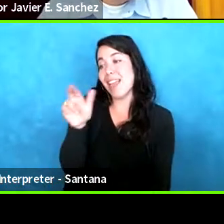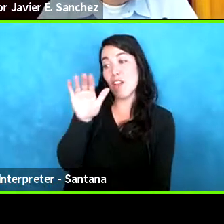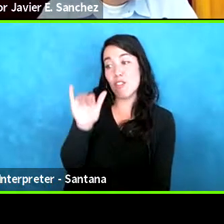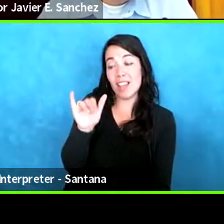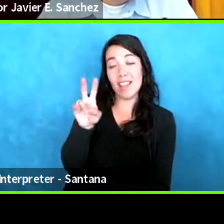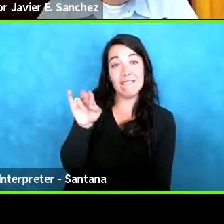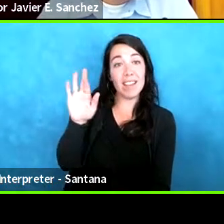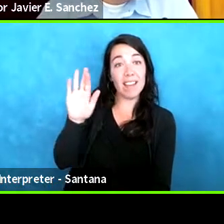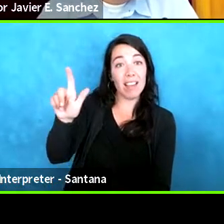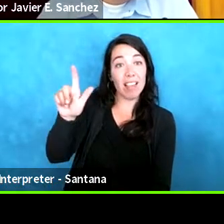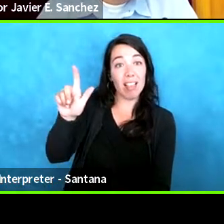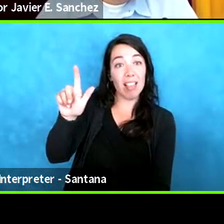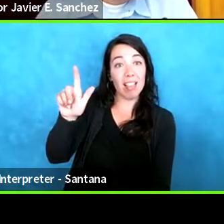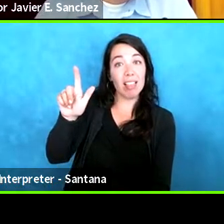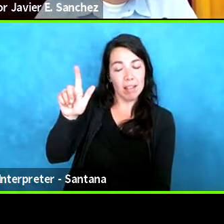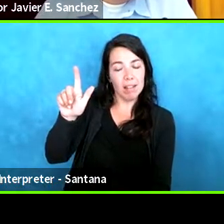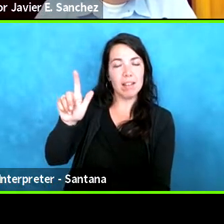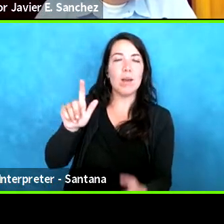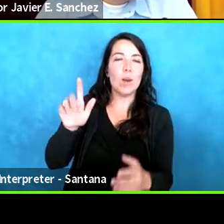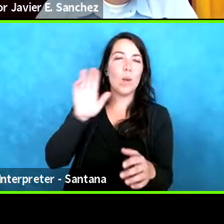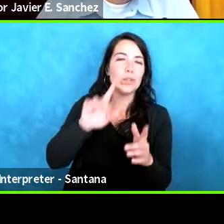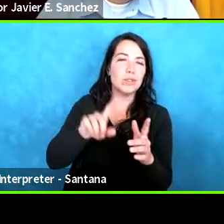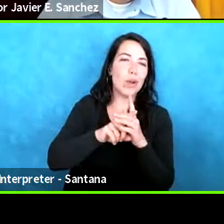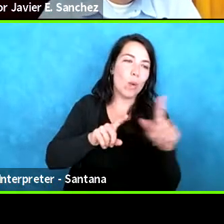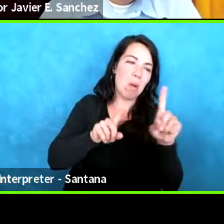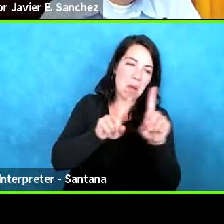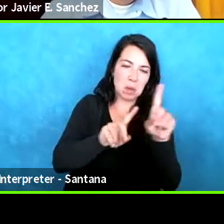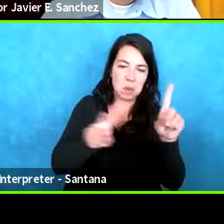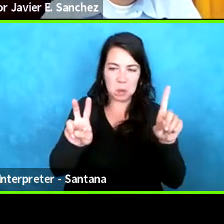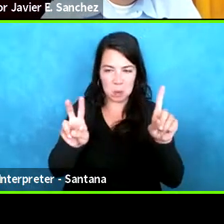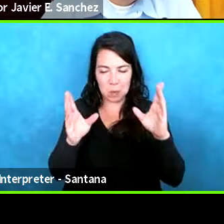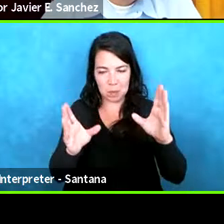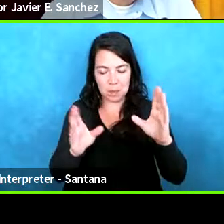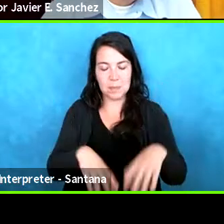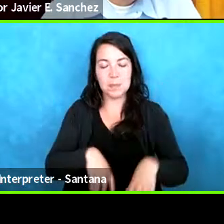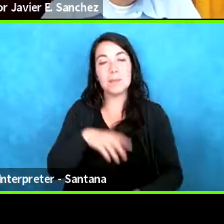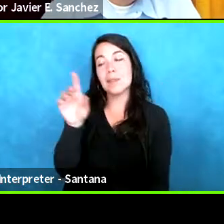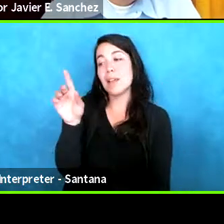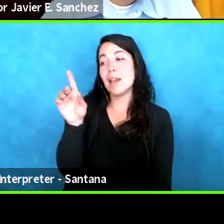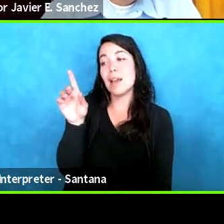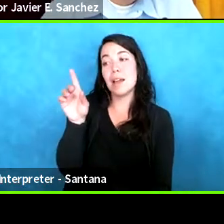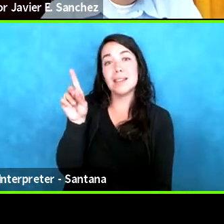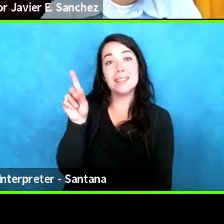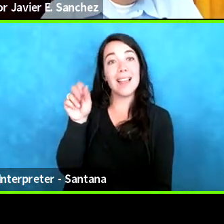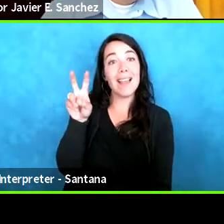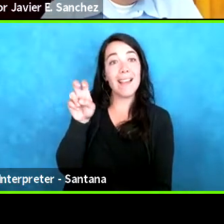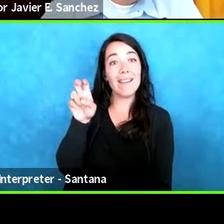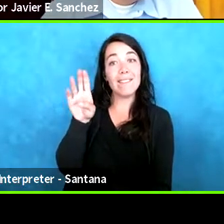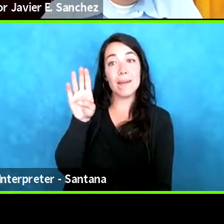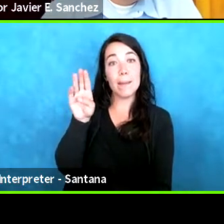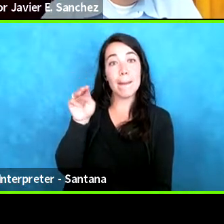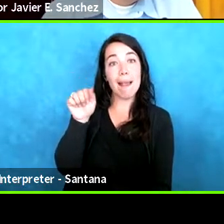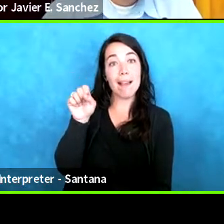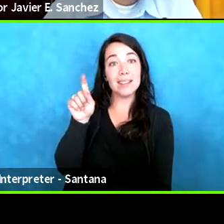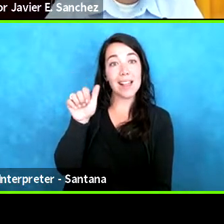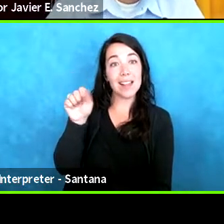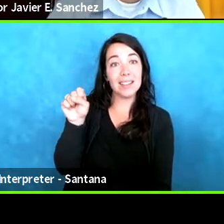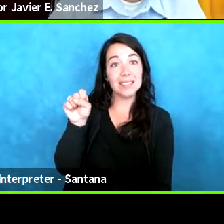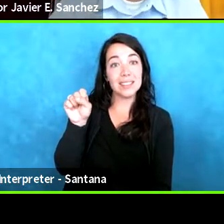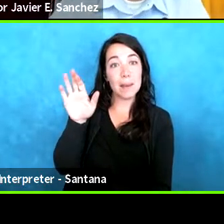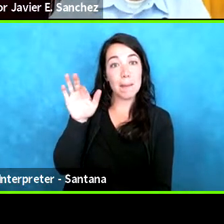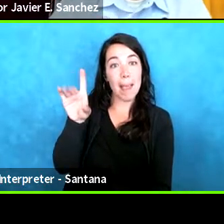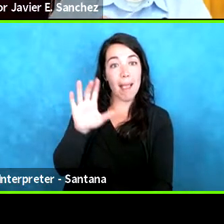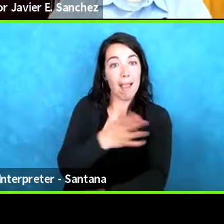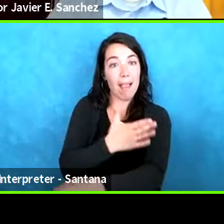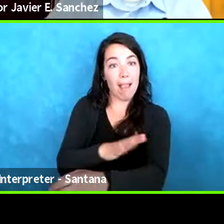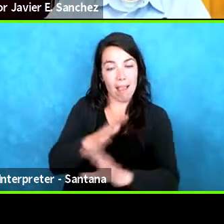from 1 to 2. The Dave Maestas Band, also thank you to them for providing their services and talent to this event.